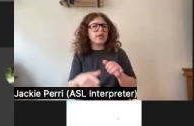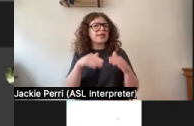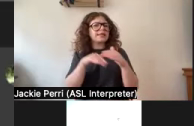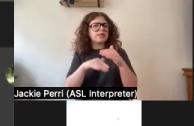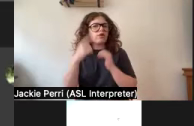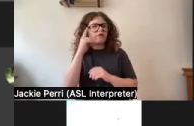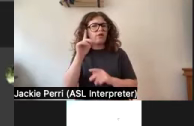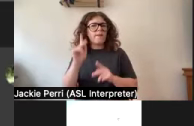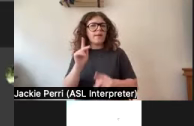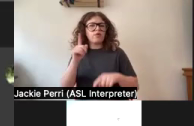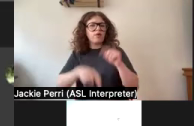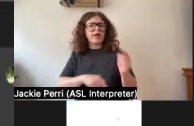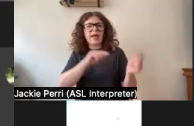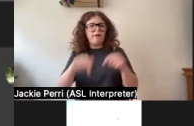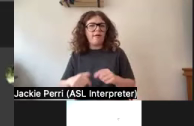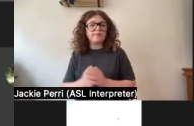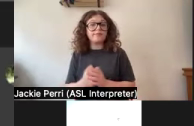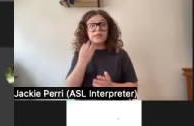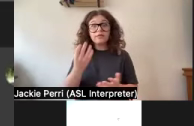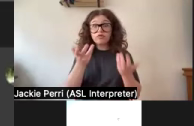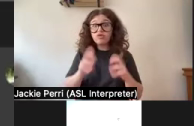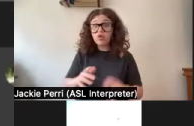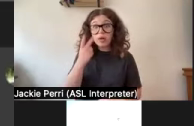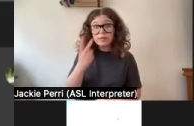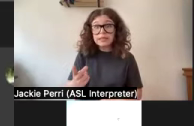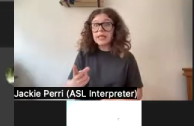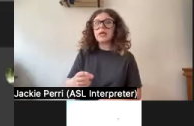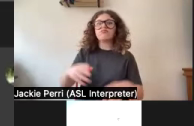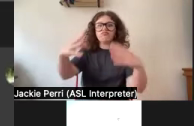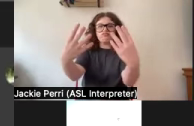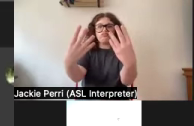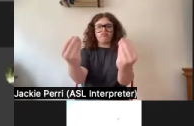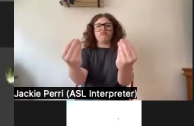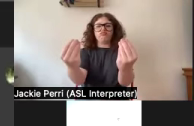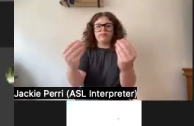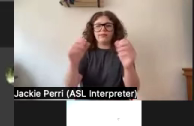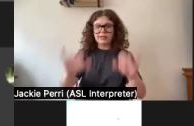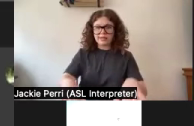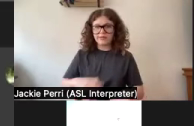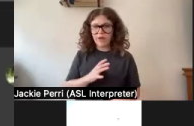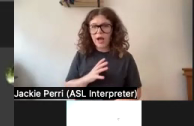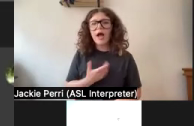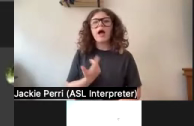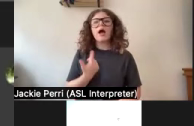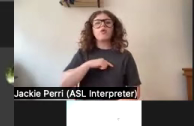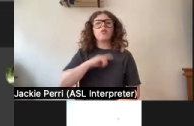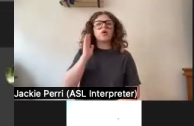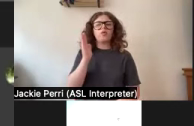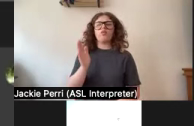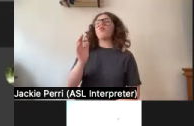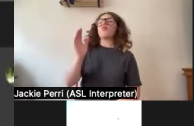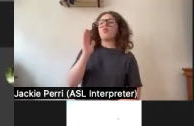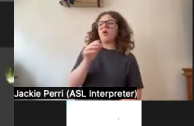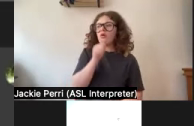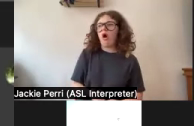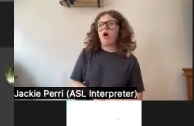not want to be seen, please feel free to close your camera. We won't be publishing any identifying information. It's just really